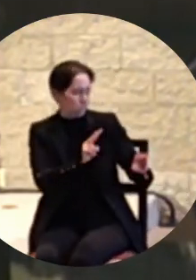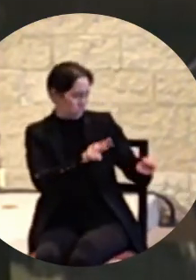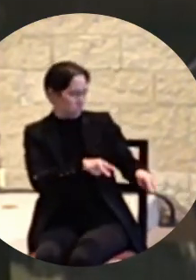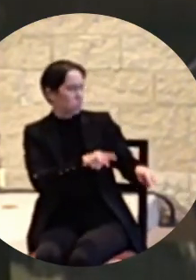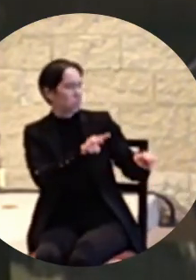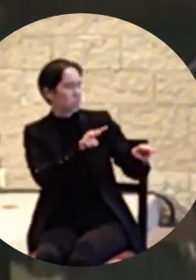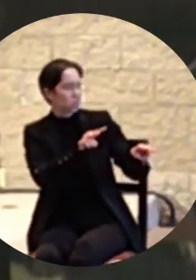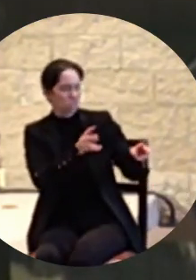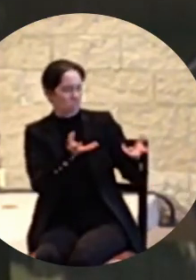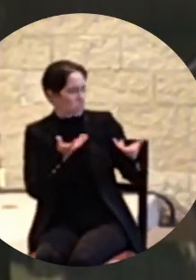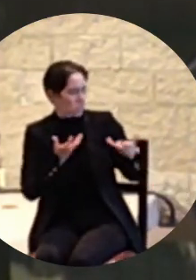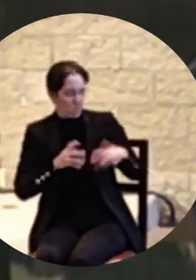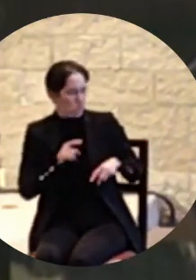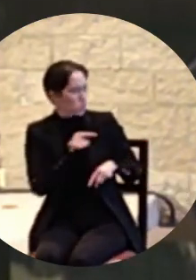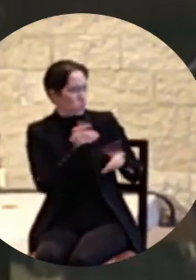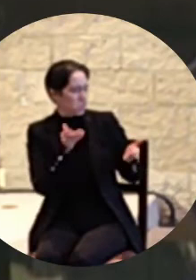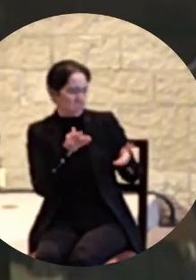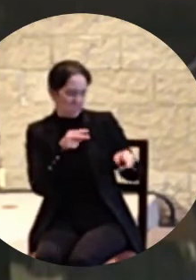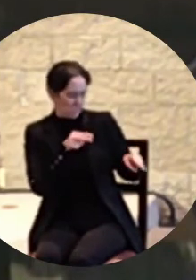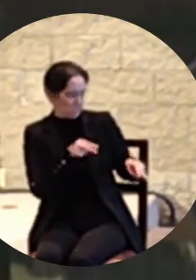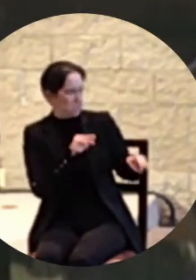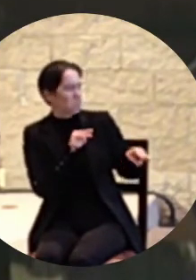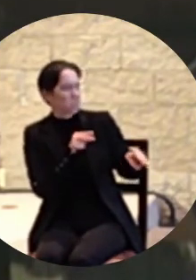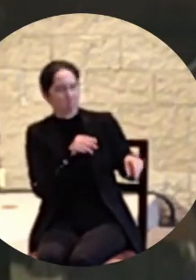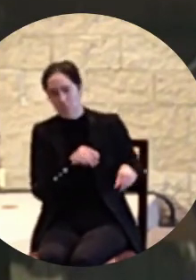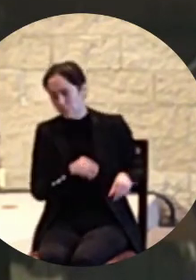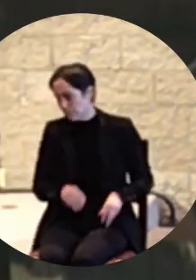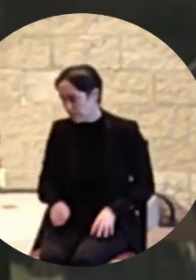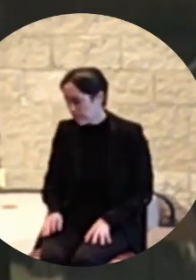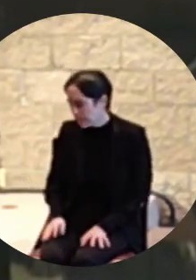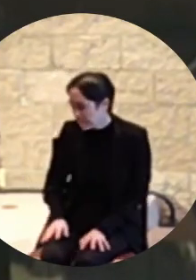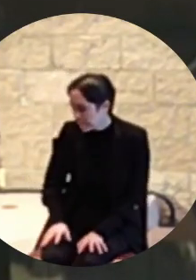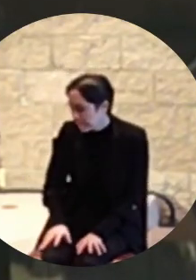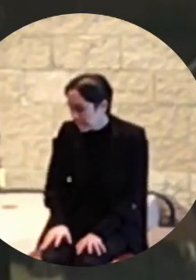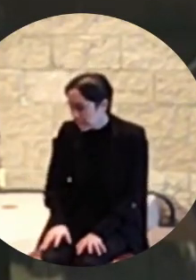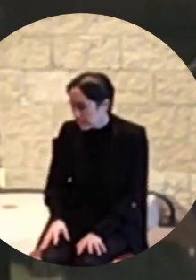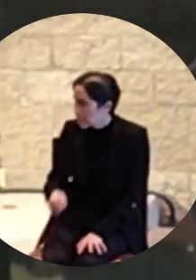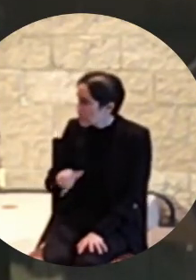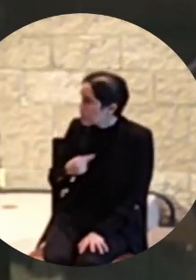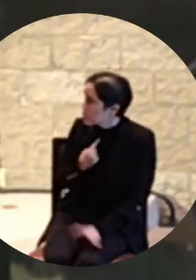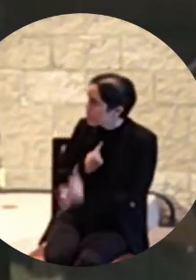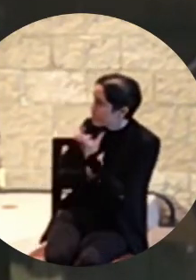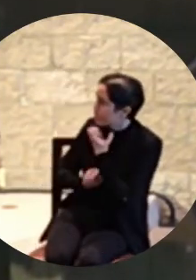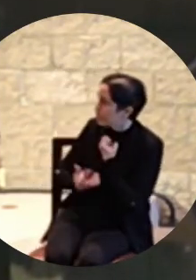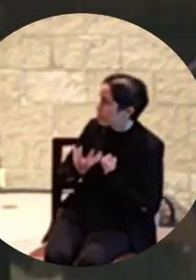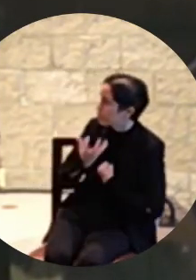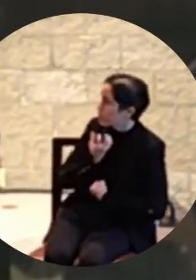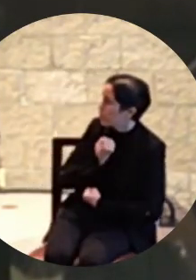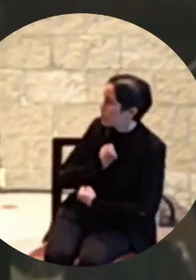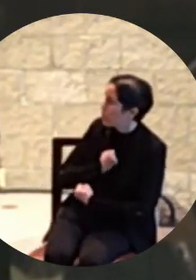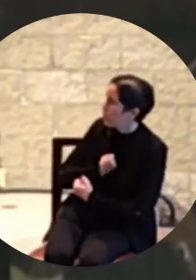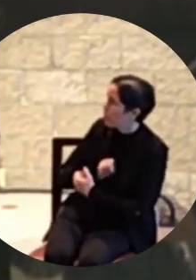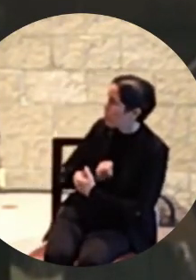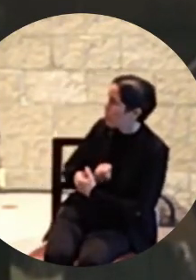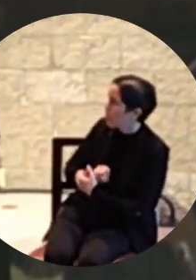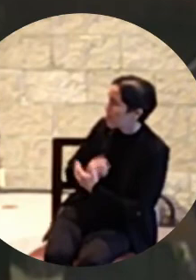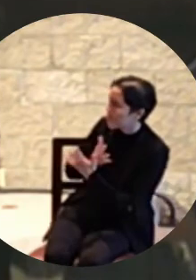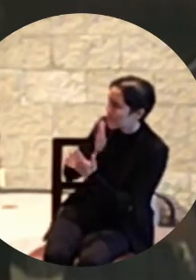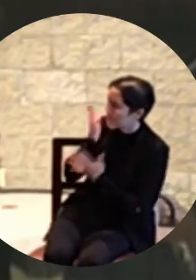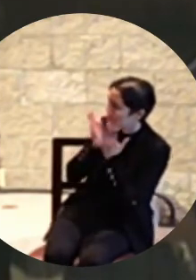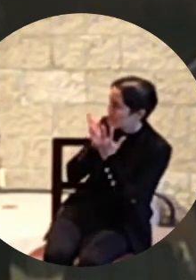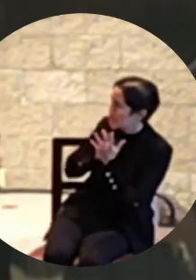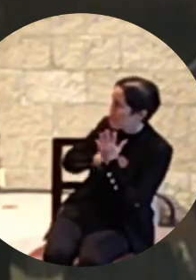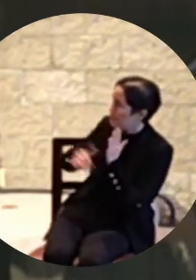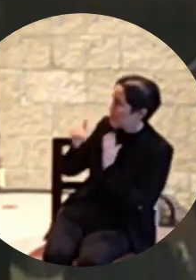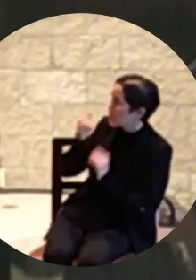don't want your broken parts. I've learned to be ashamed of all my